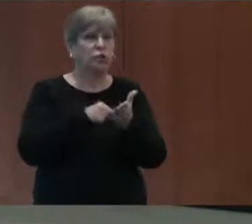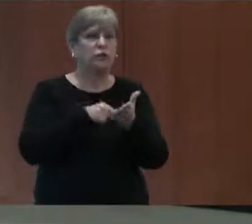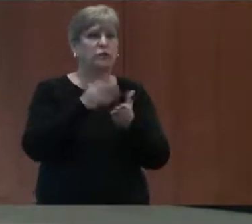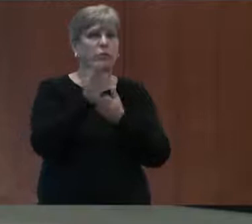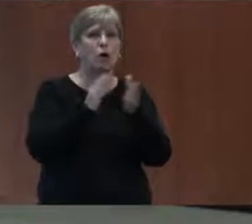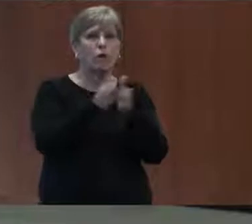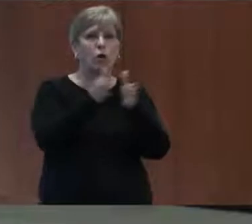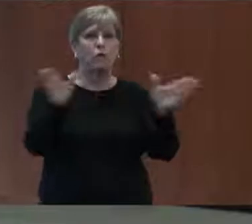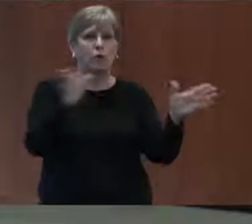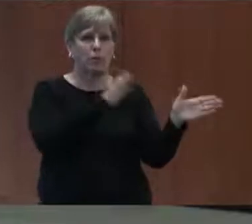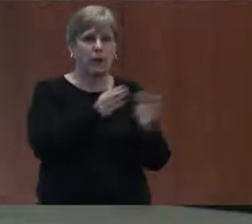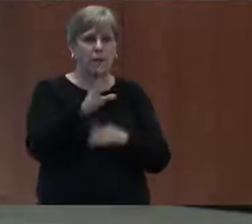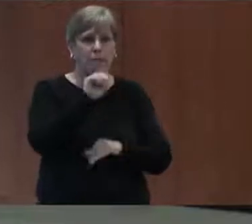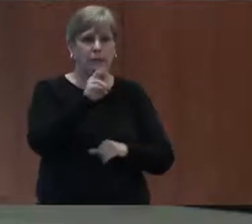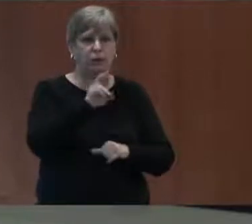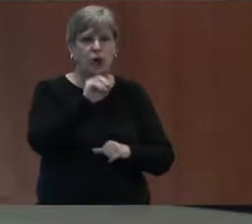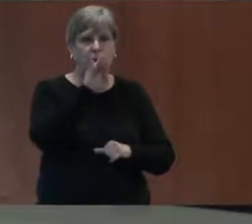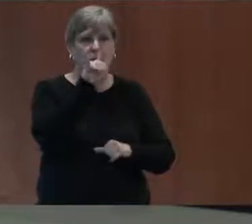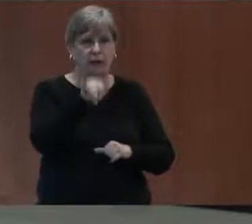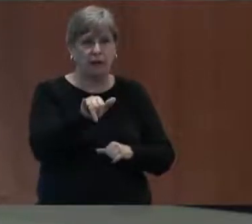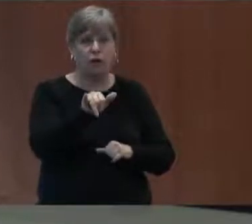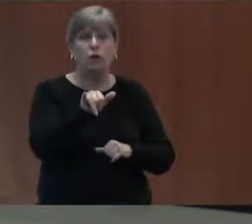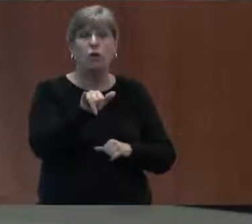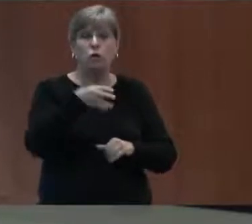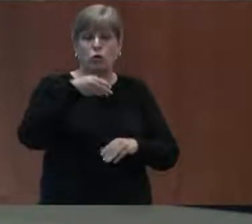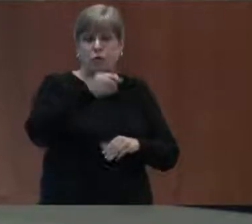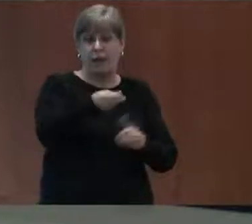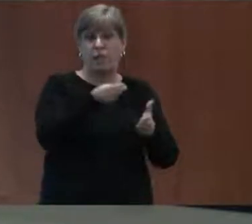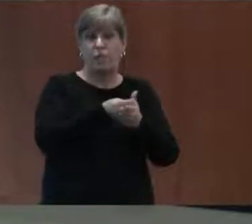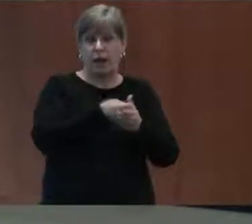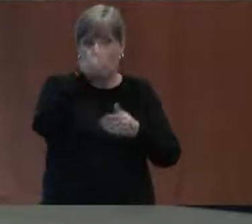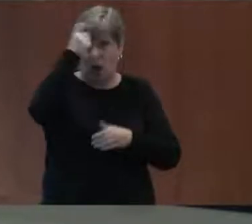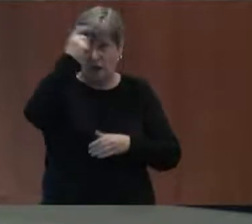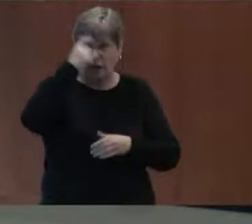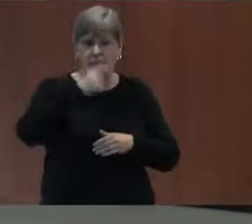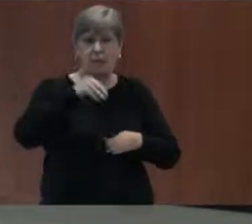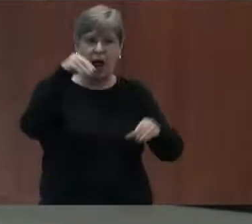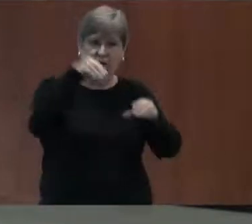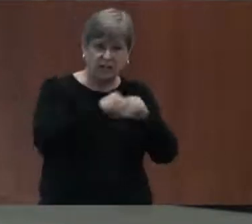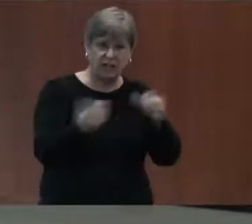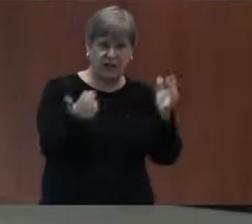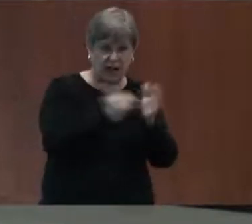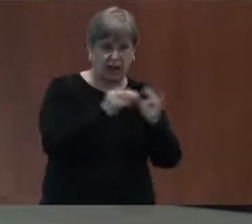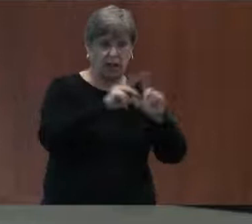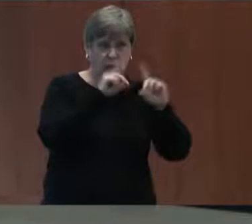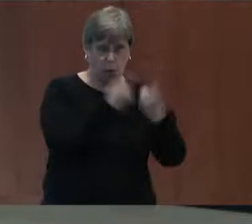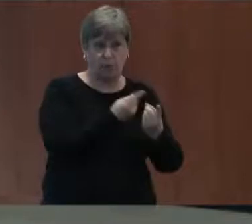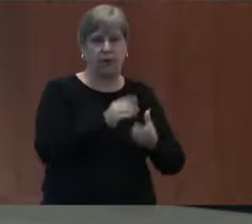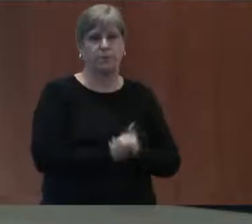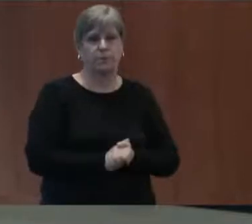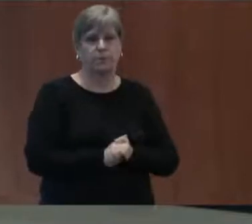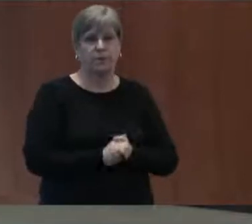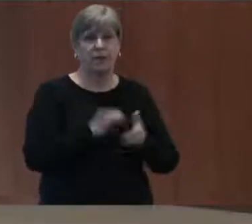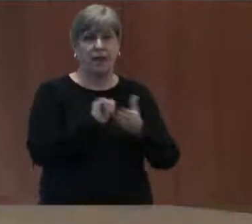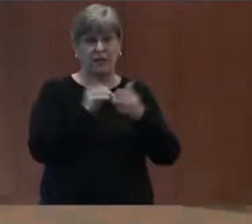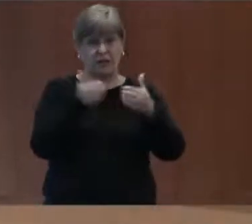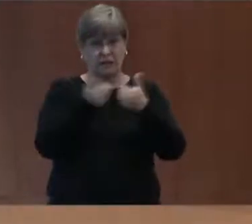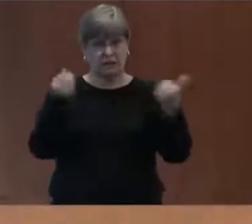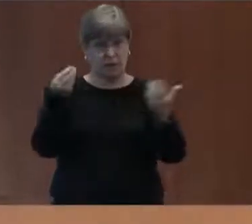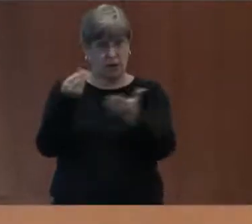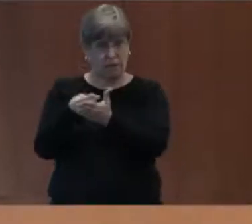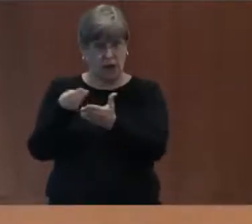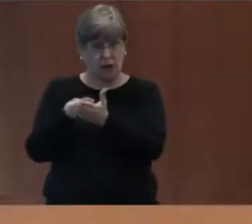overall plan by Mr. Embley to spend those dollars wisely by reinvesting into the department. And that's a separate fund.